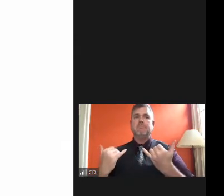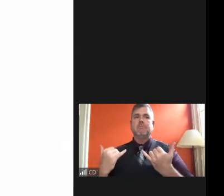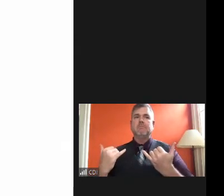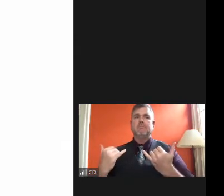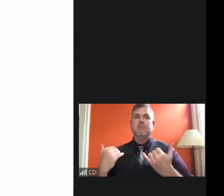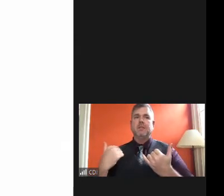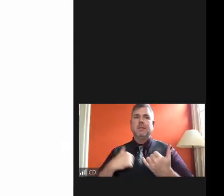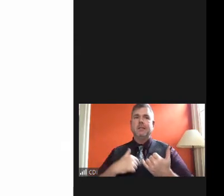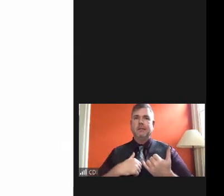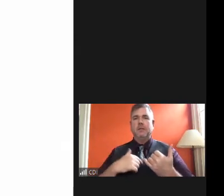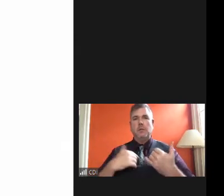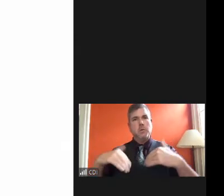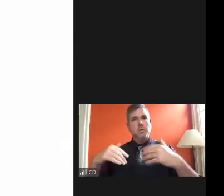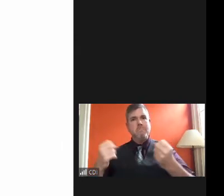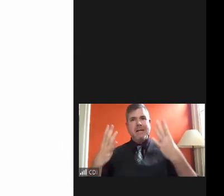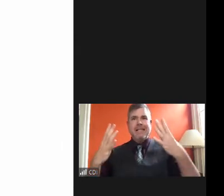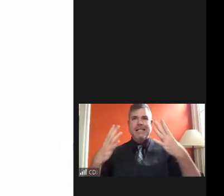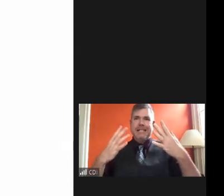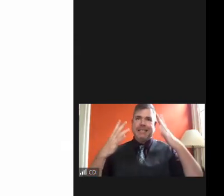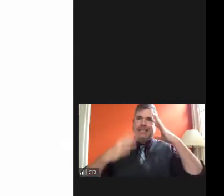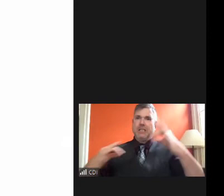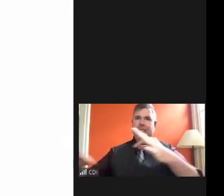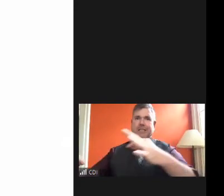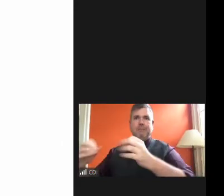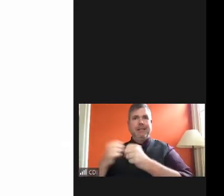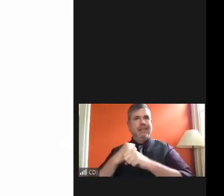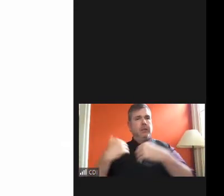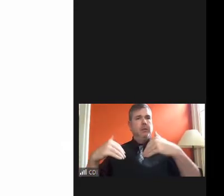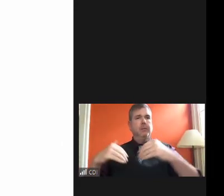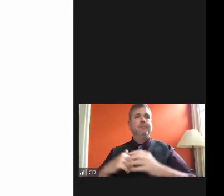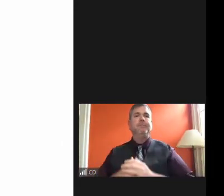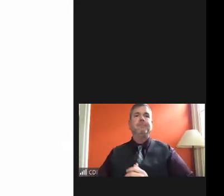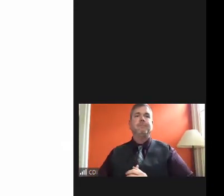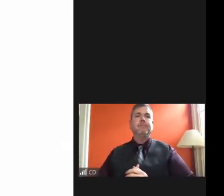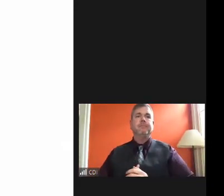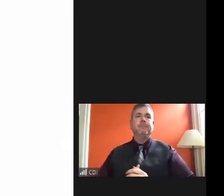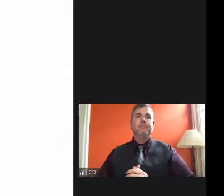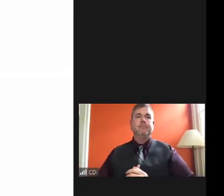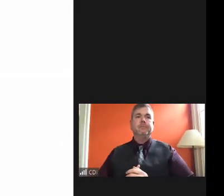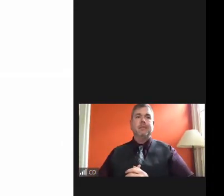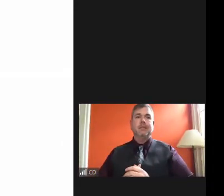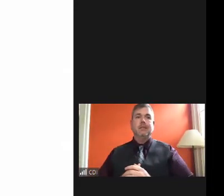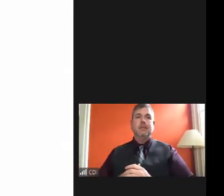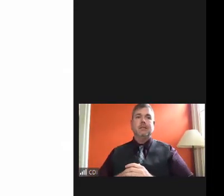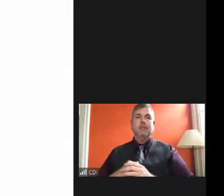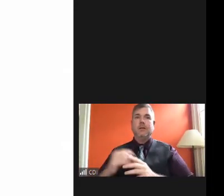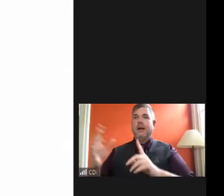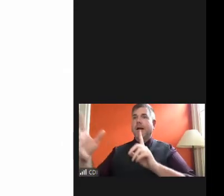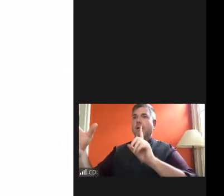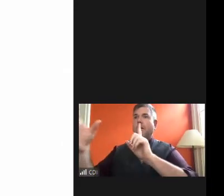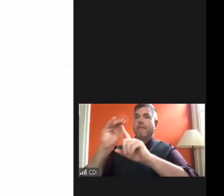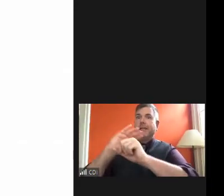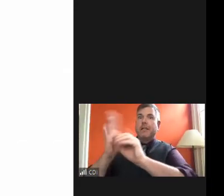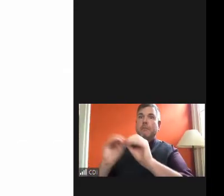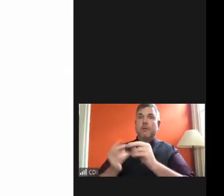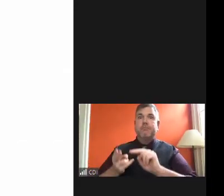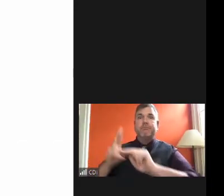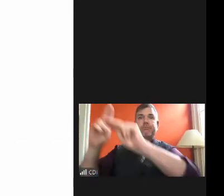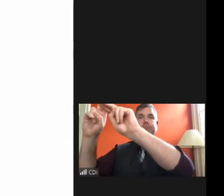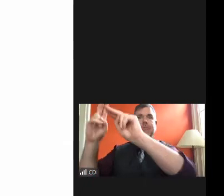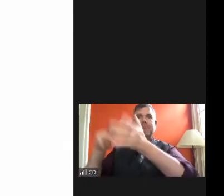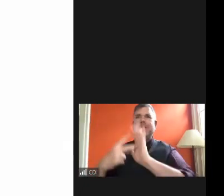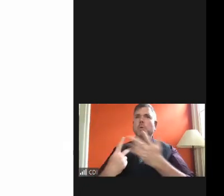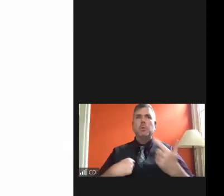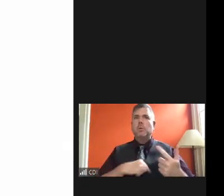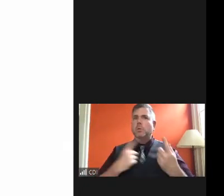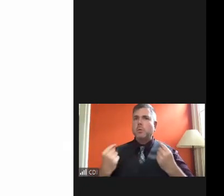amidst increased transmission, just for us to all remember, what are the basic principles that we're looking to? One is that we're